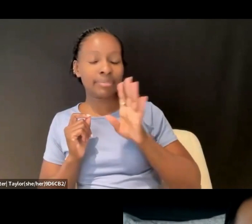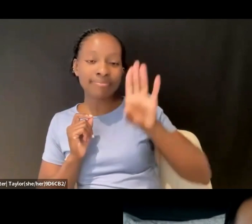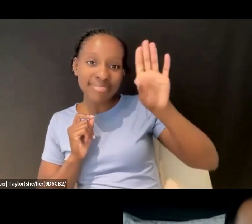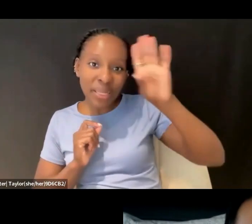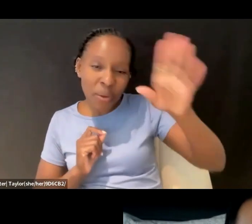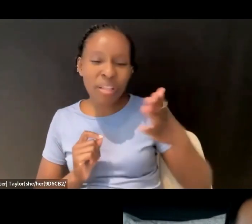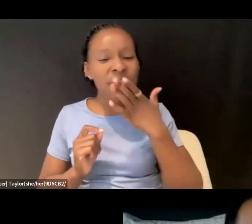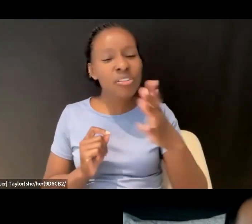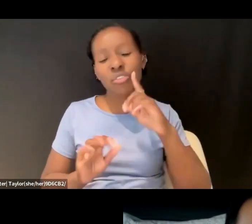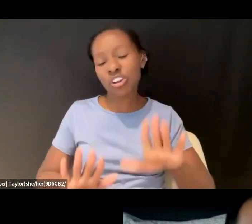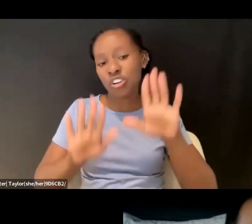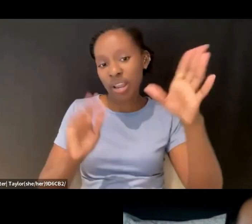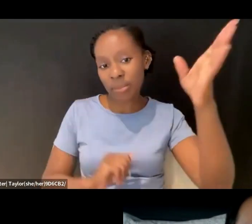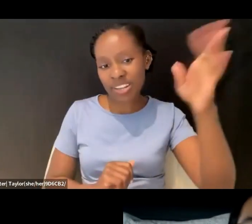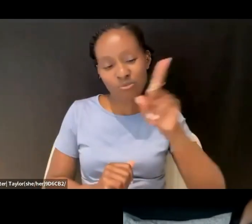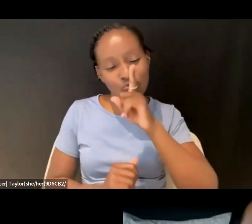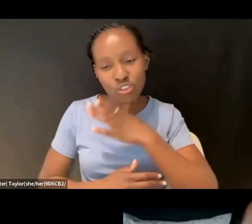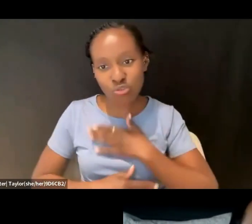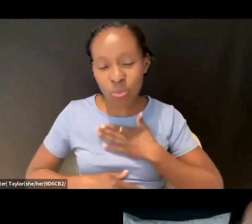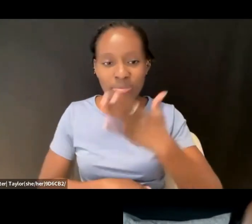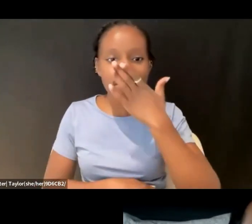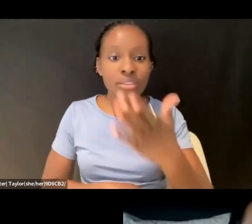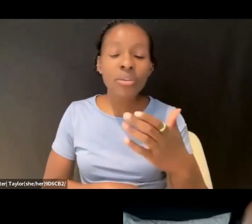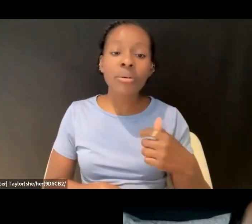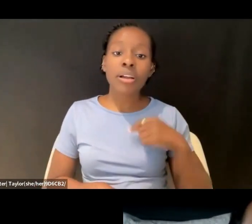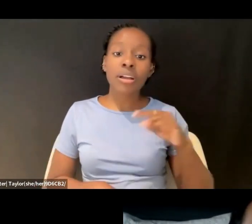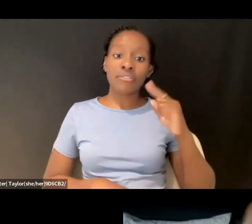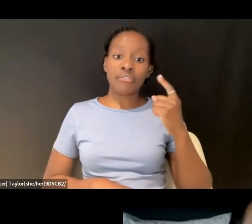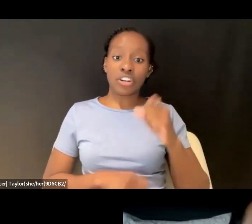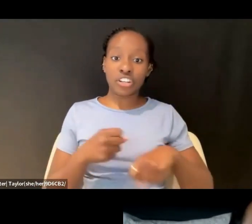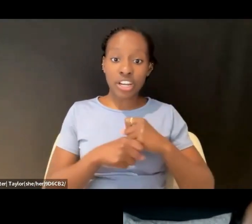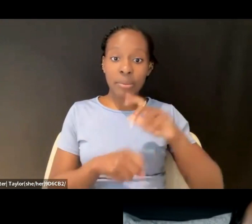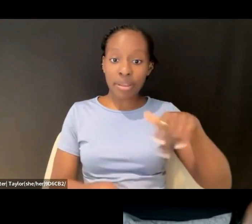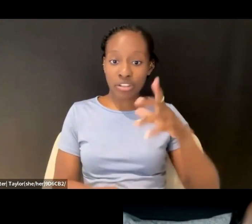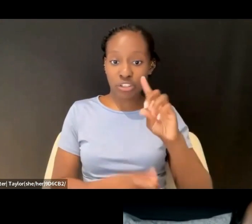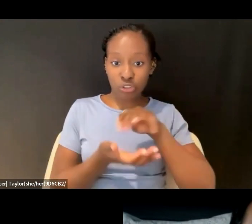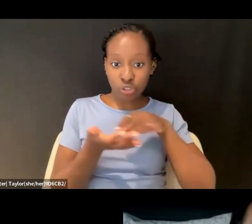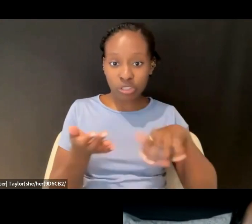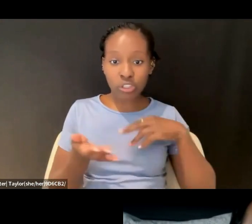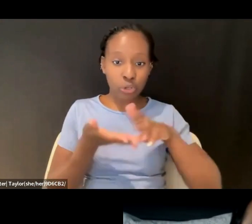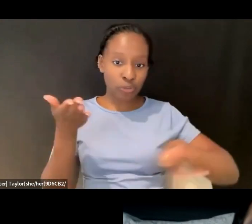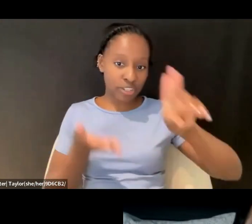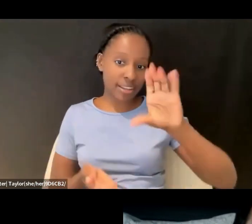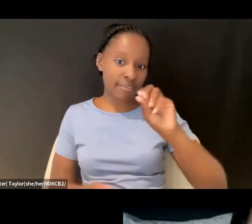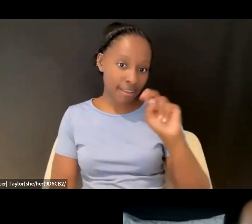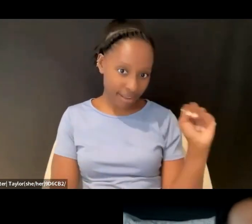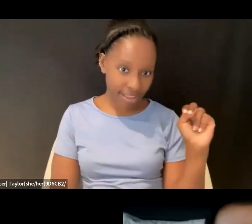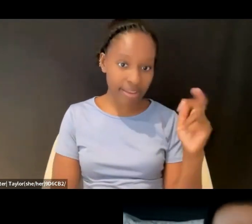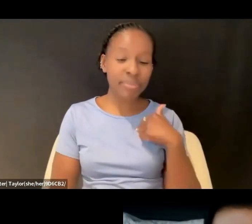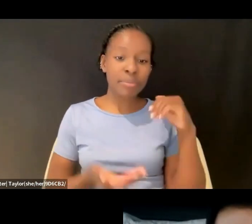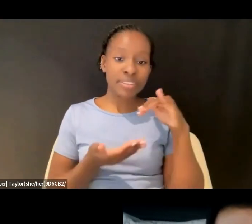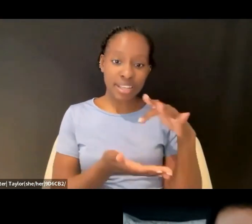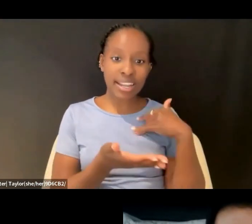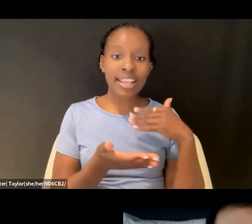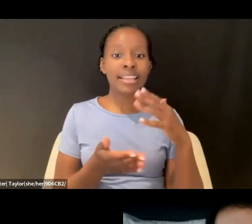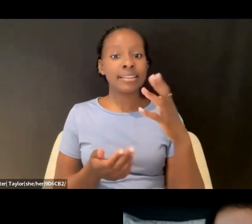great presentation. I really enjoyed. And, I'm a first year PhD student here at University of Connecticut, and I'm studying speech,